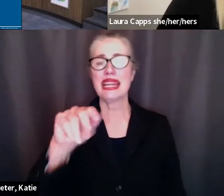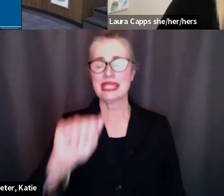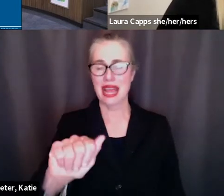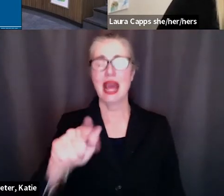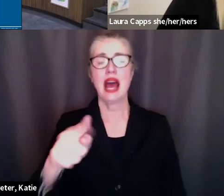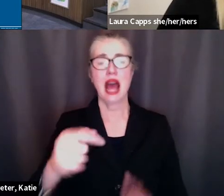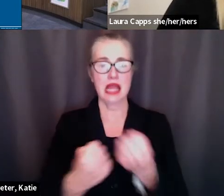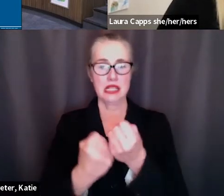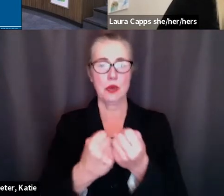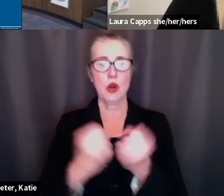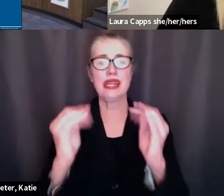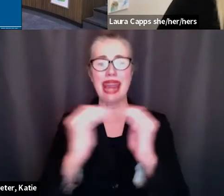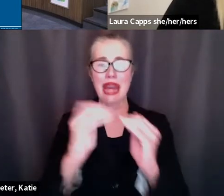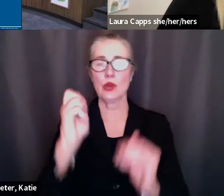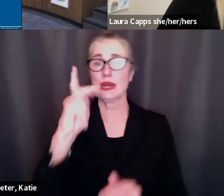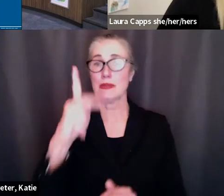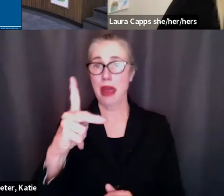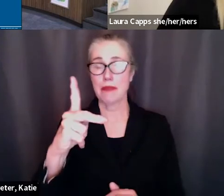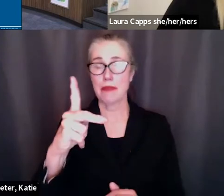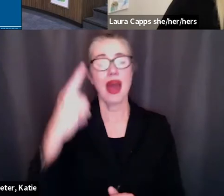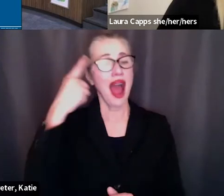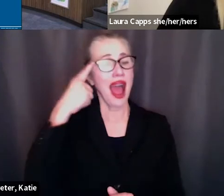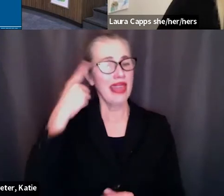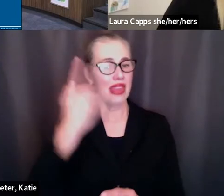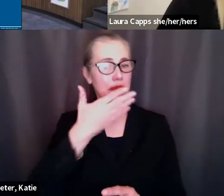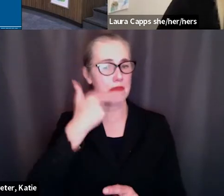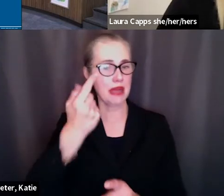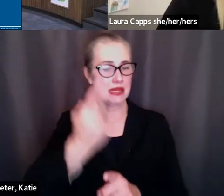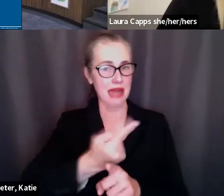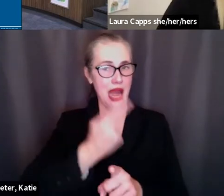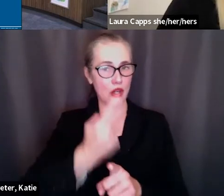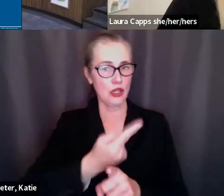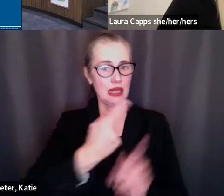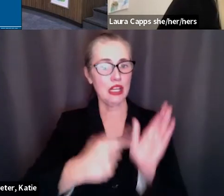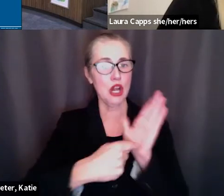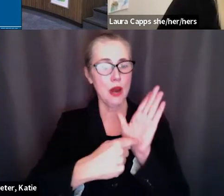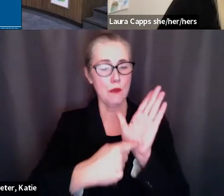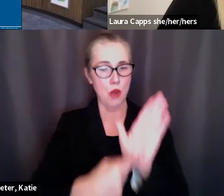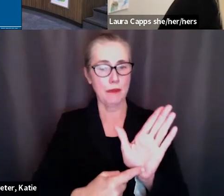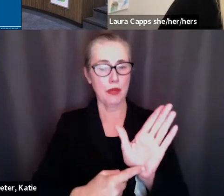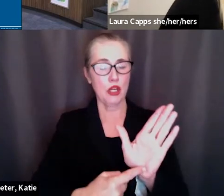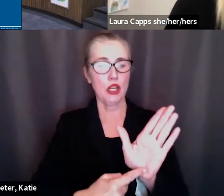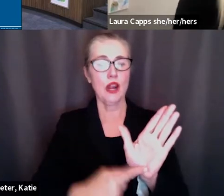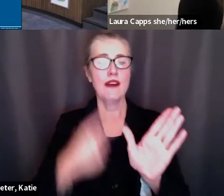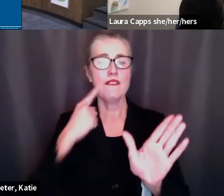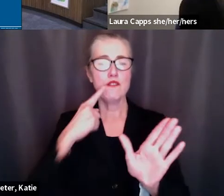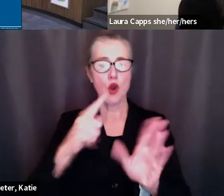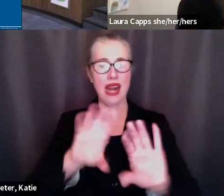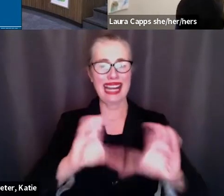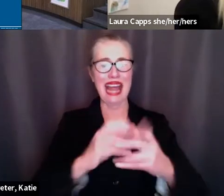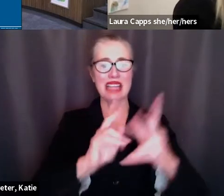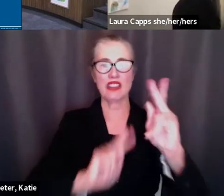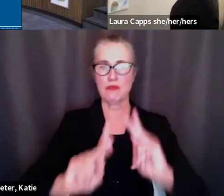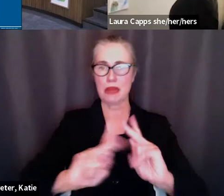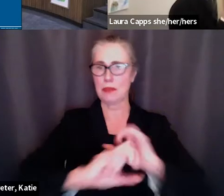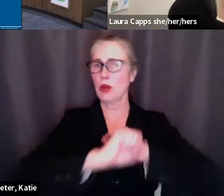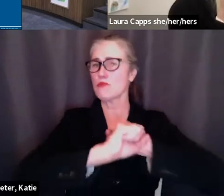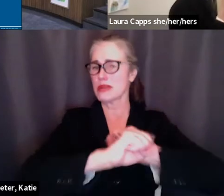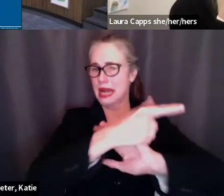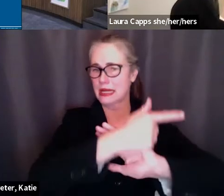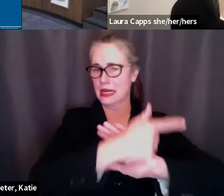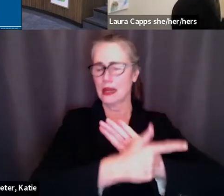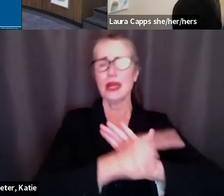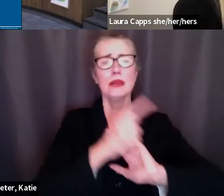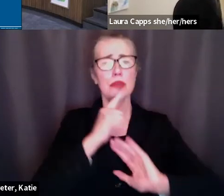i'm in favor of this map because it most accurately allows for the proper representation of the protected classes we must ensure that the latinx